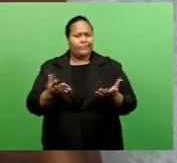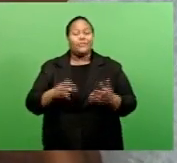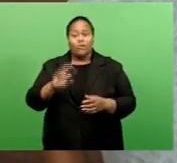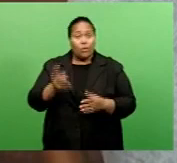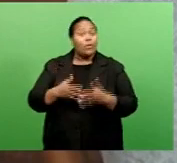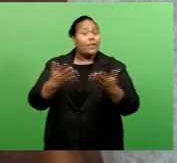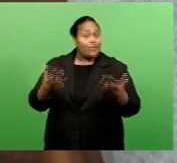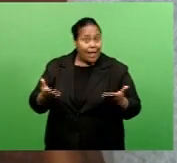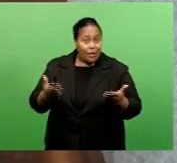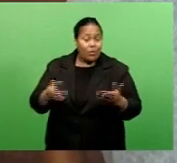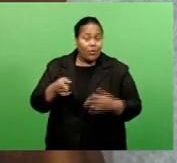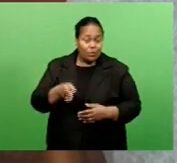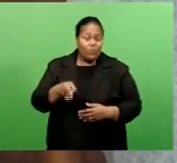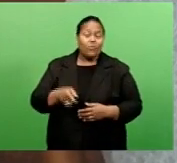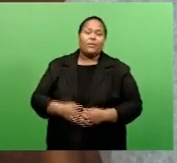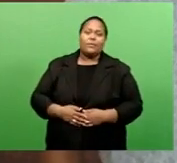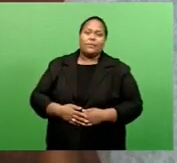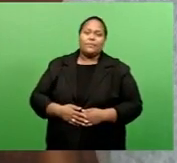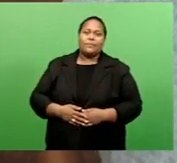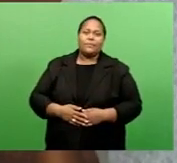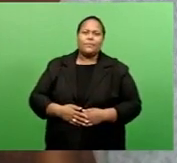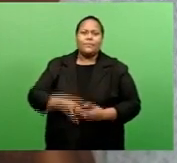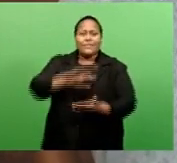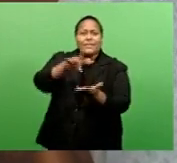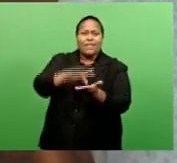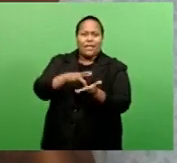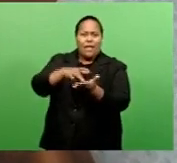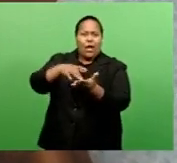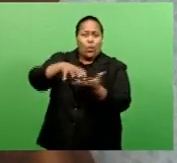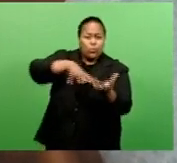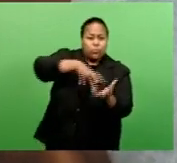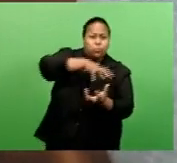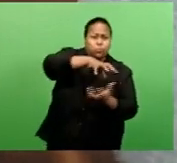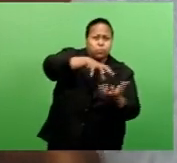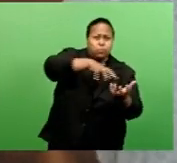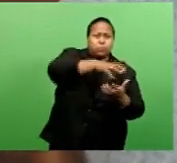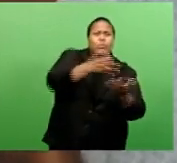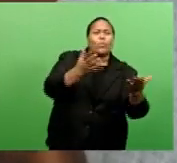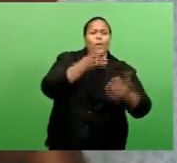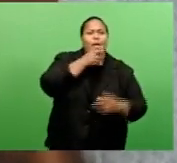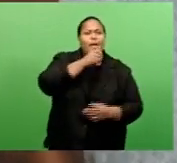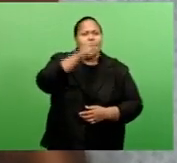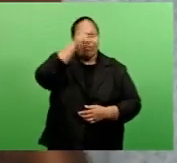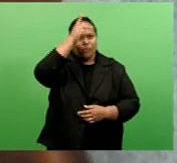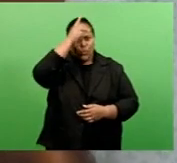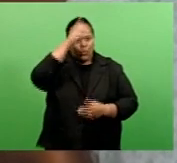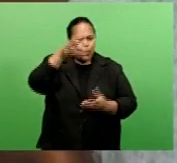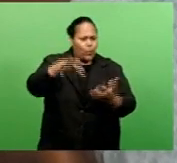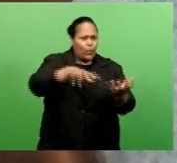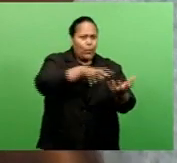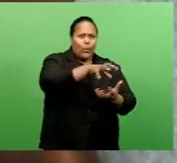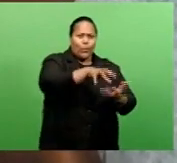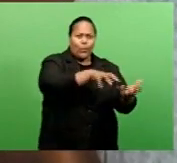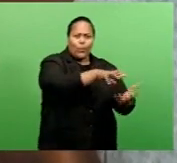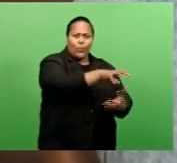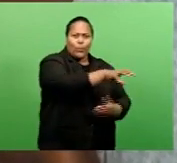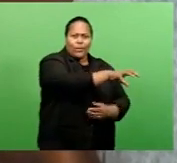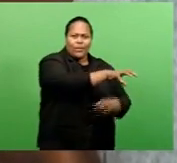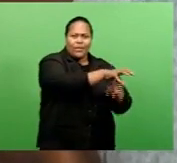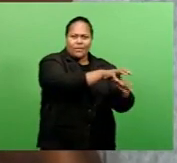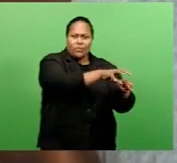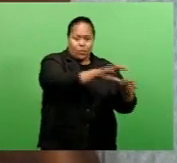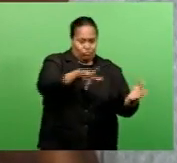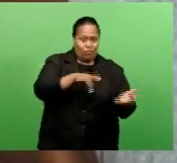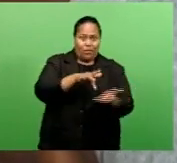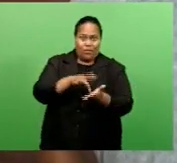centre has moved towards Kandavu, and the Central Division is sheltered at this stage. So